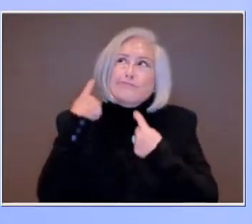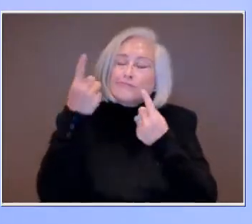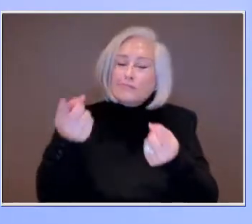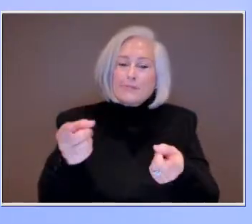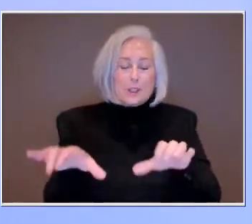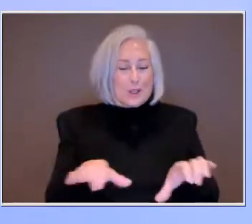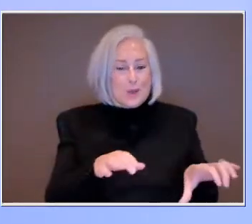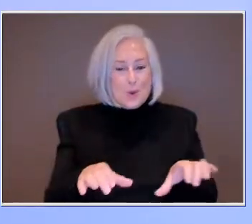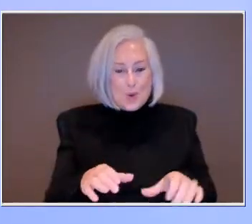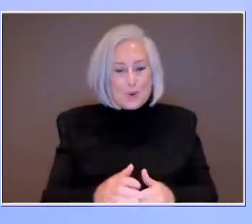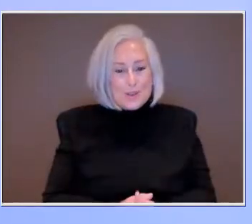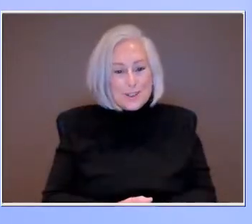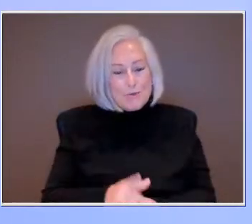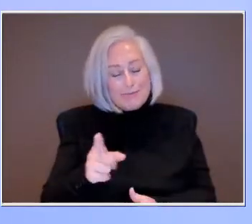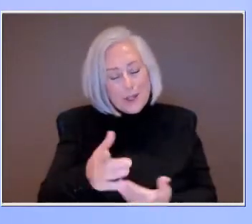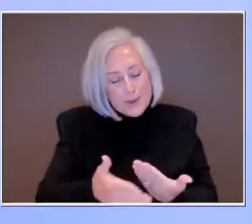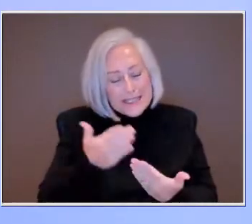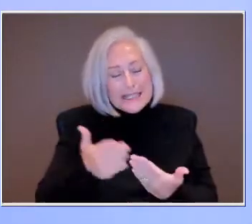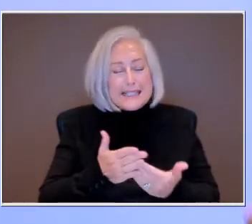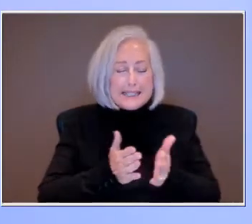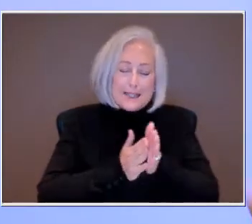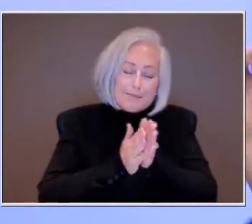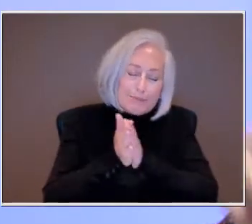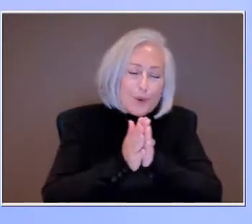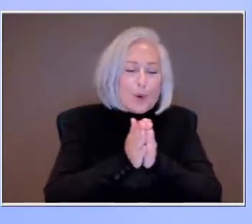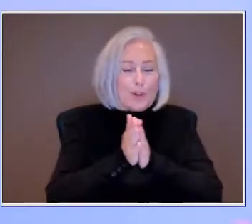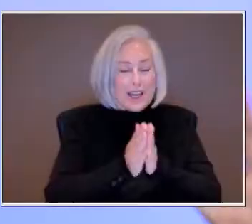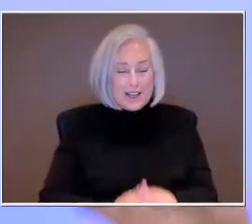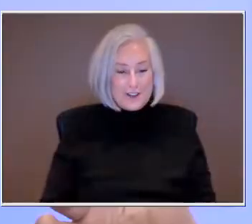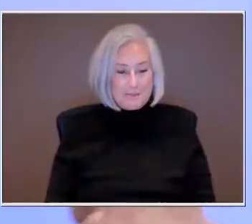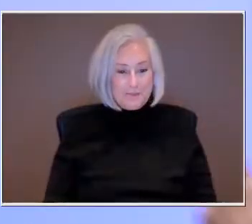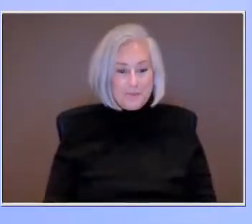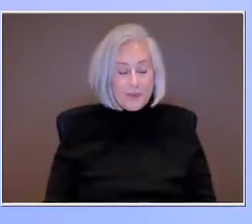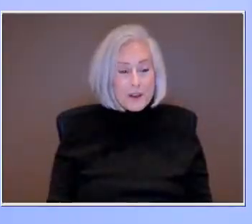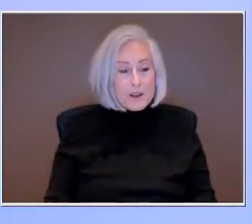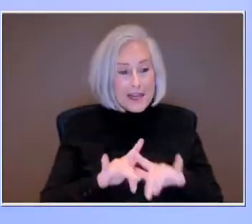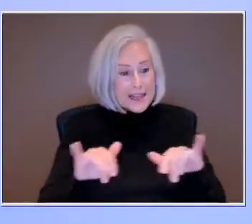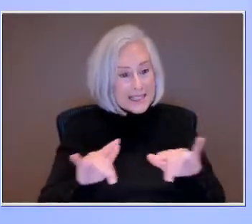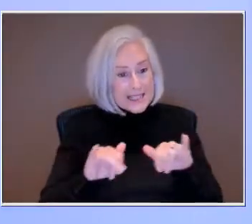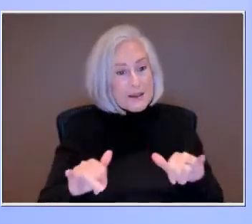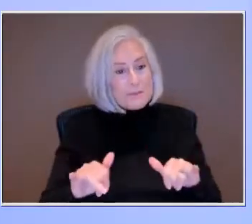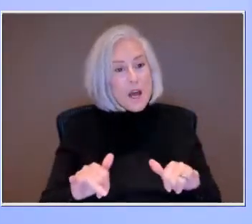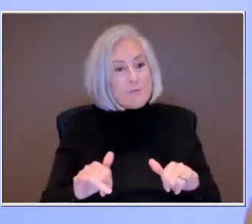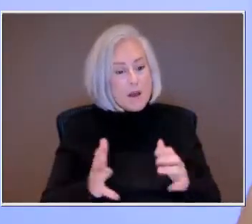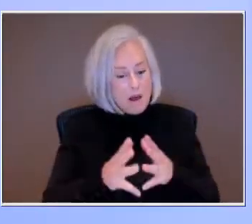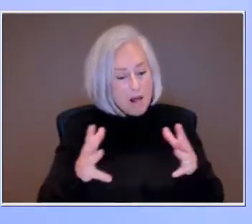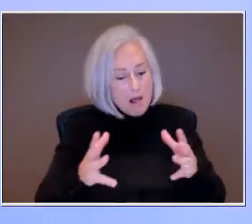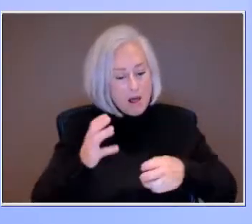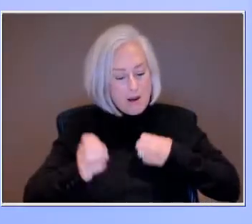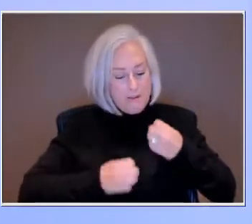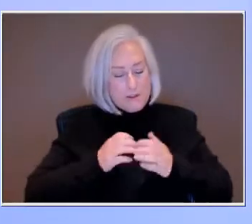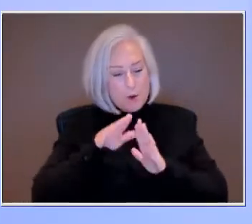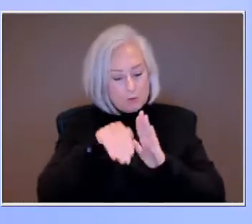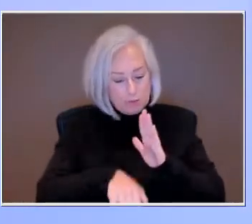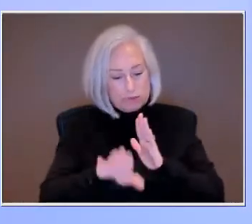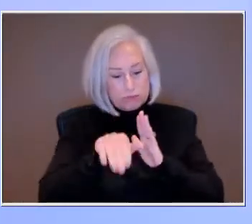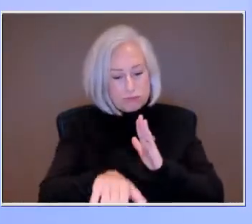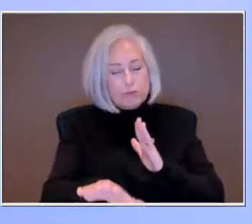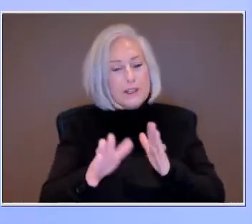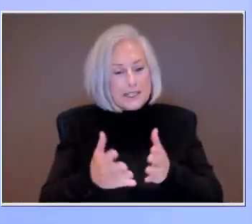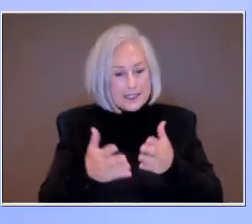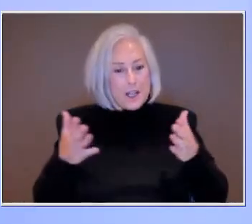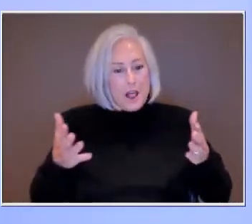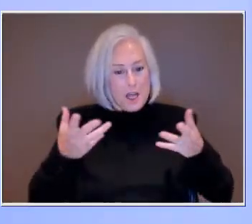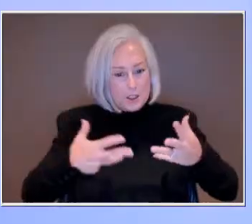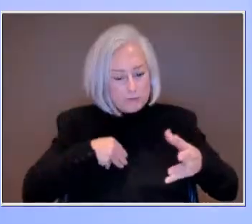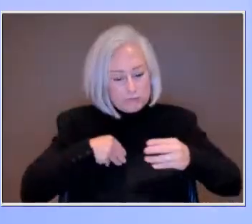to be so motivated. But you do have a lot of emotional up and down. This is a lot to take on. So we worked through some